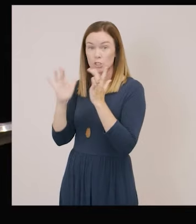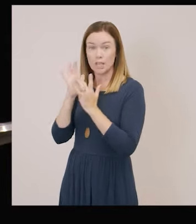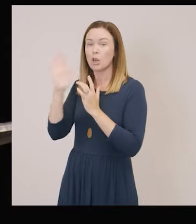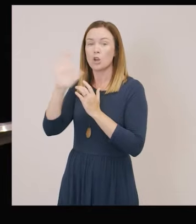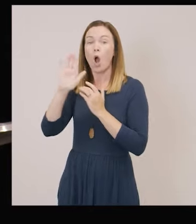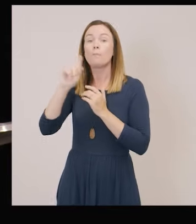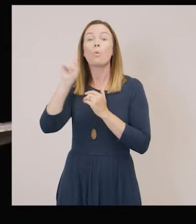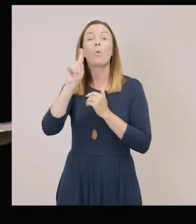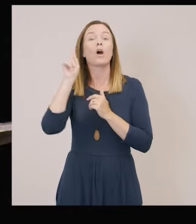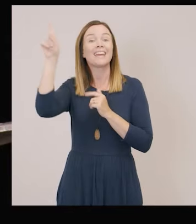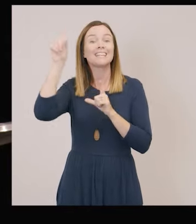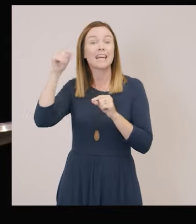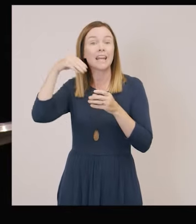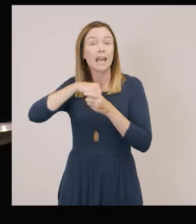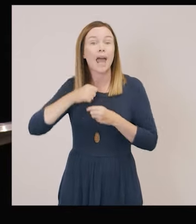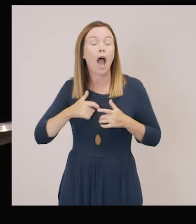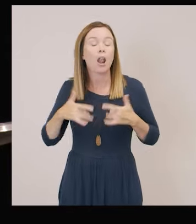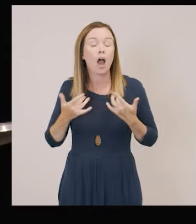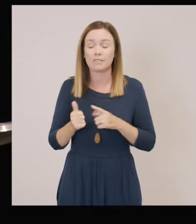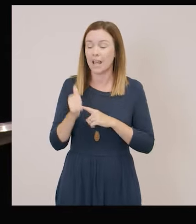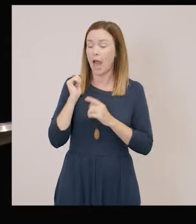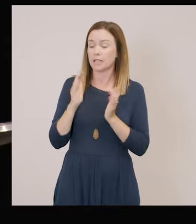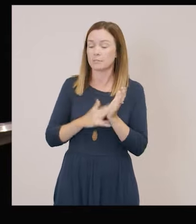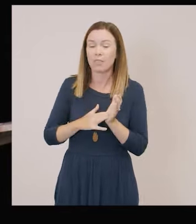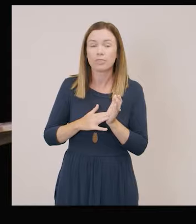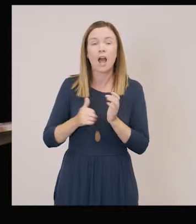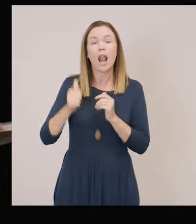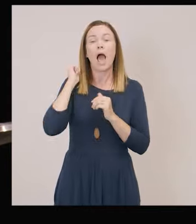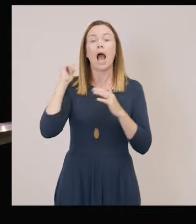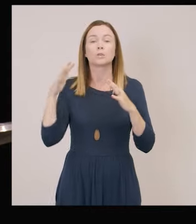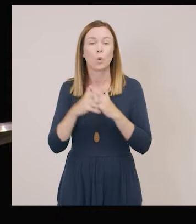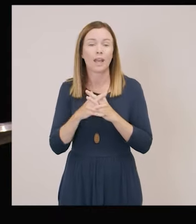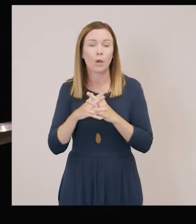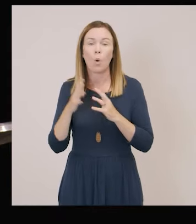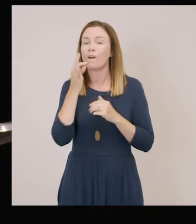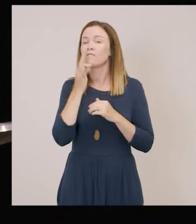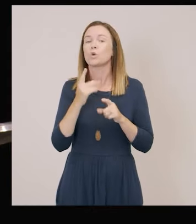in our lives last week or last month or a few years ago.